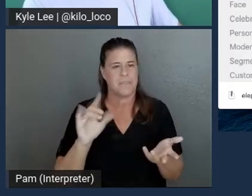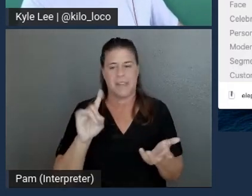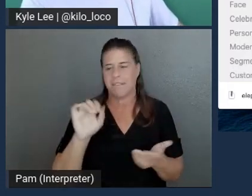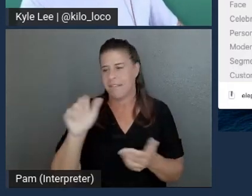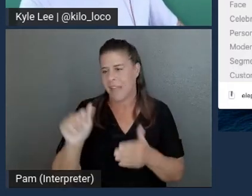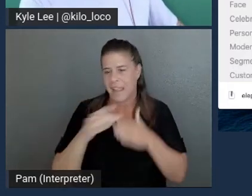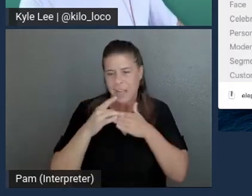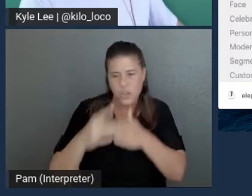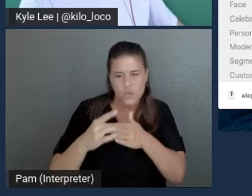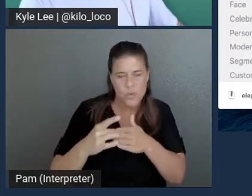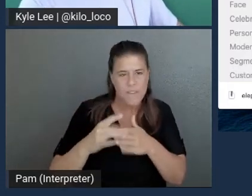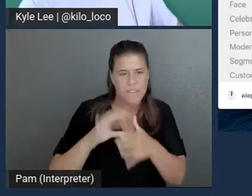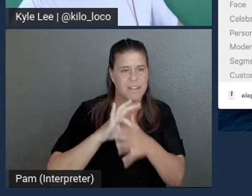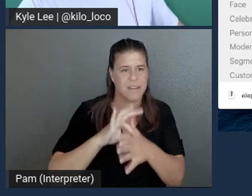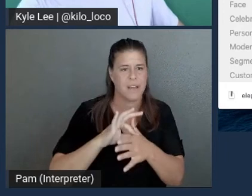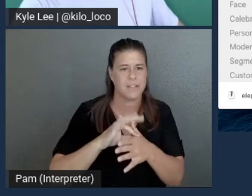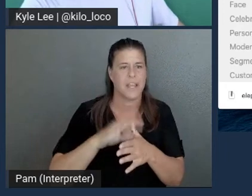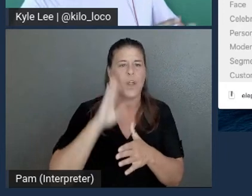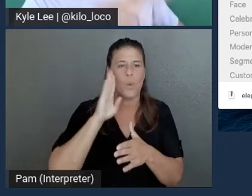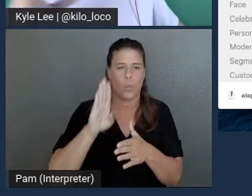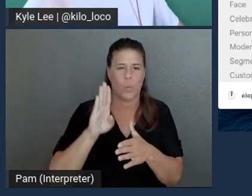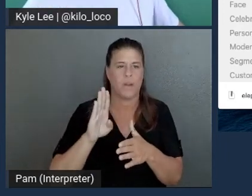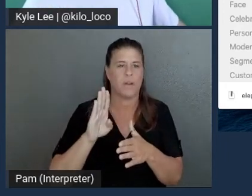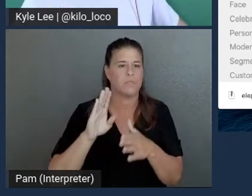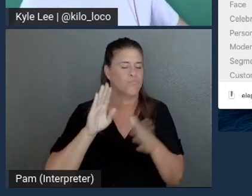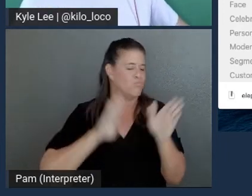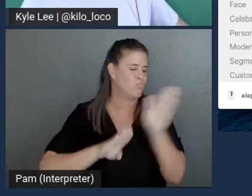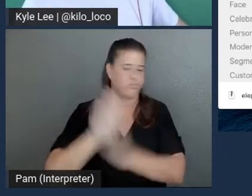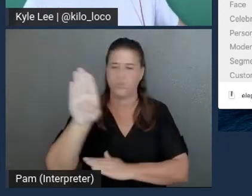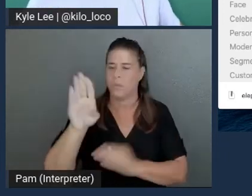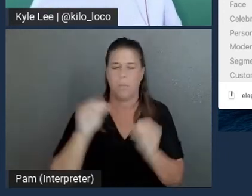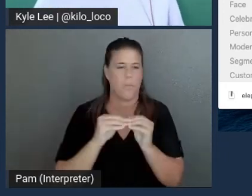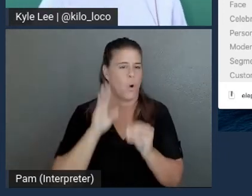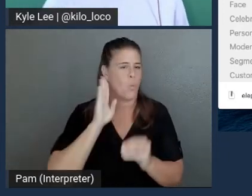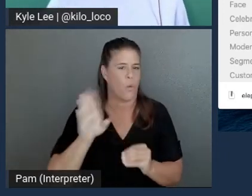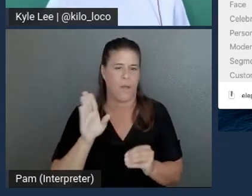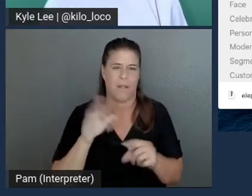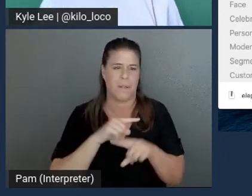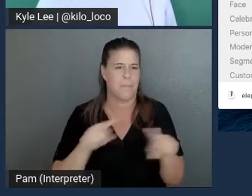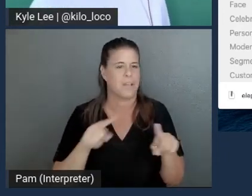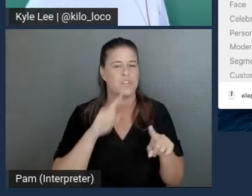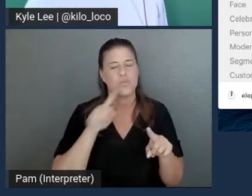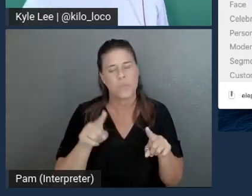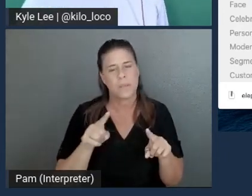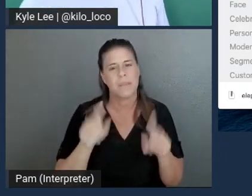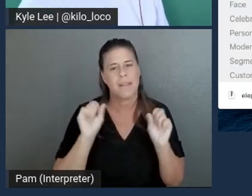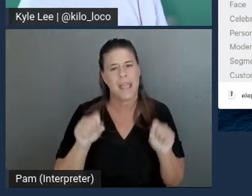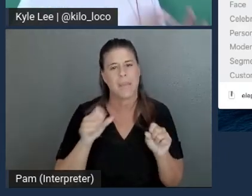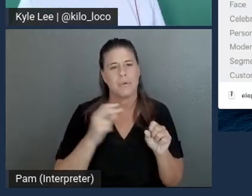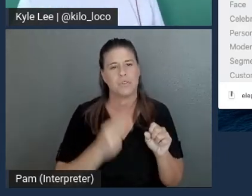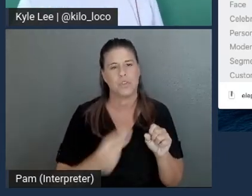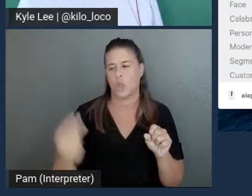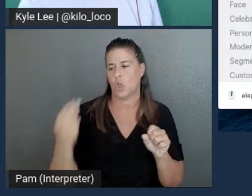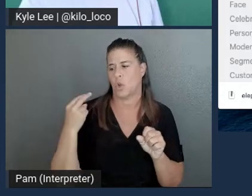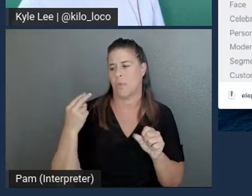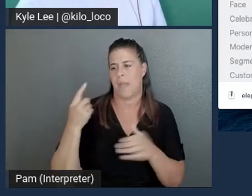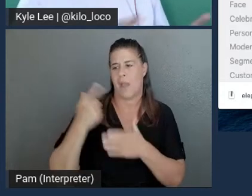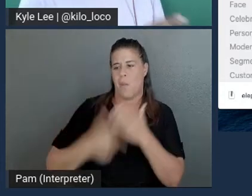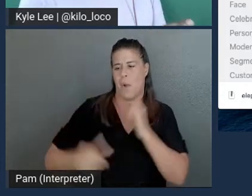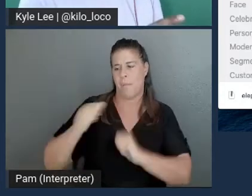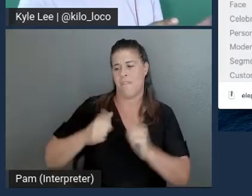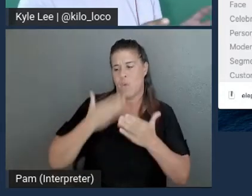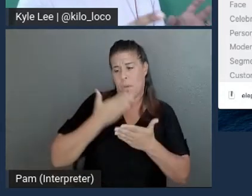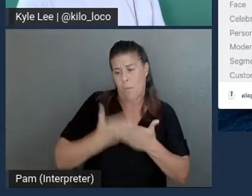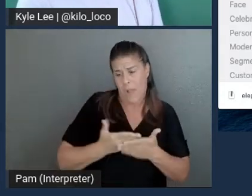data-driven content is definitely going to even start taking off even more. So just being able to look back at what performed well,